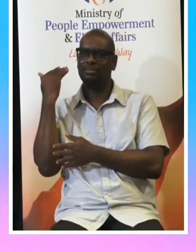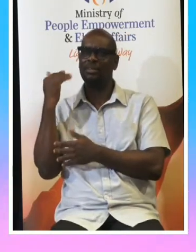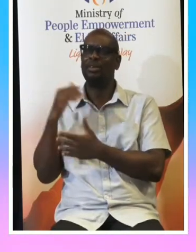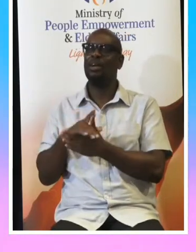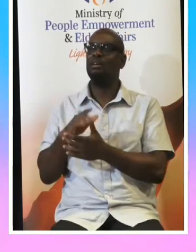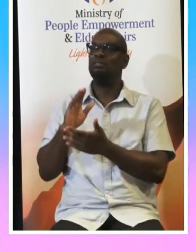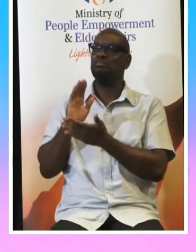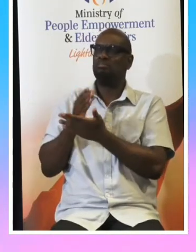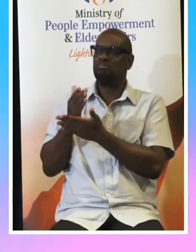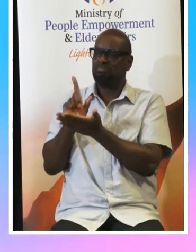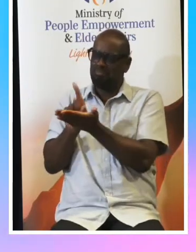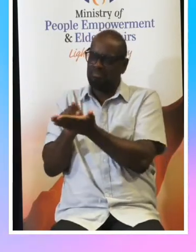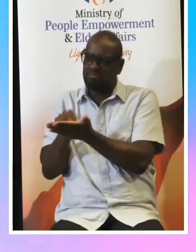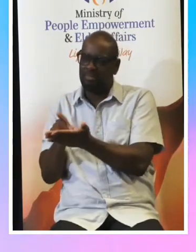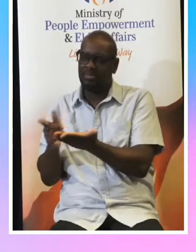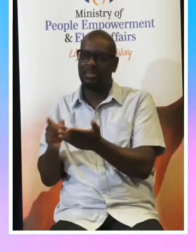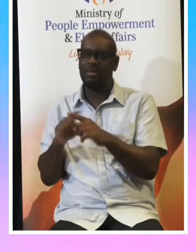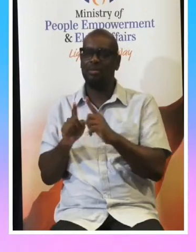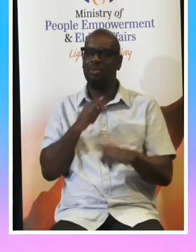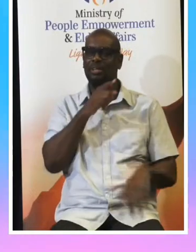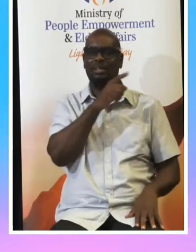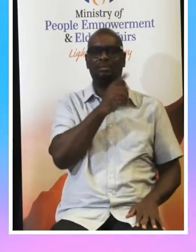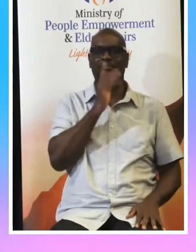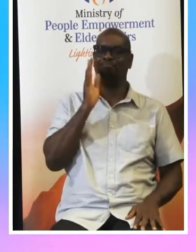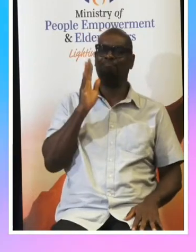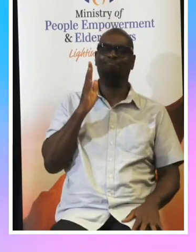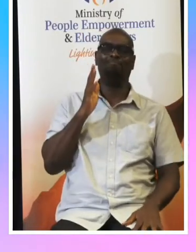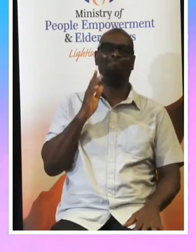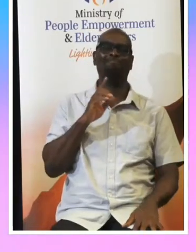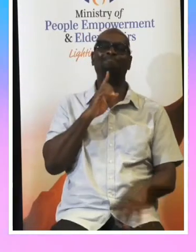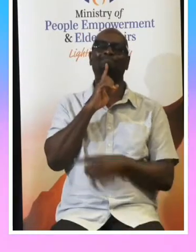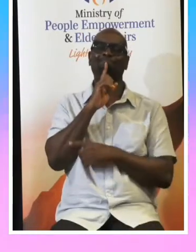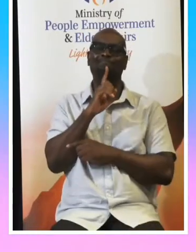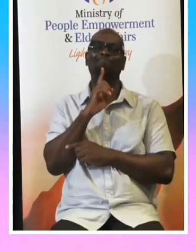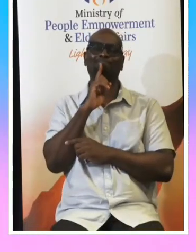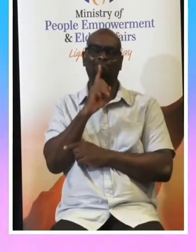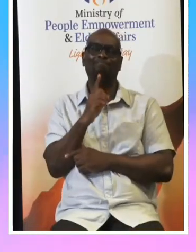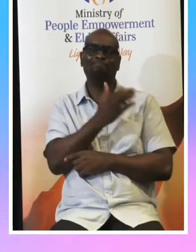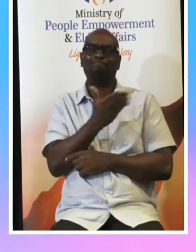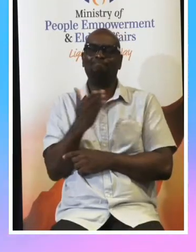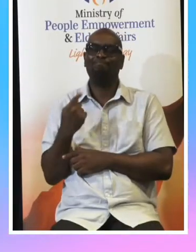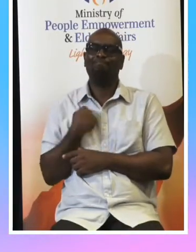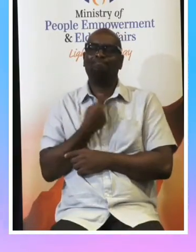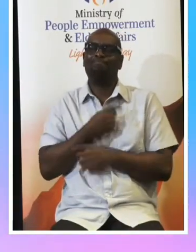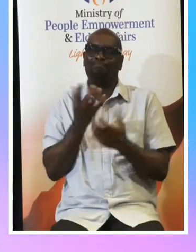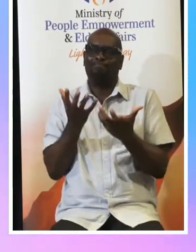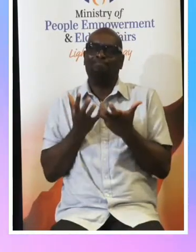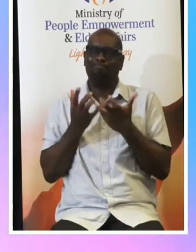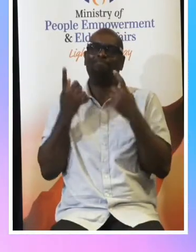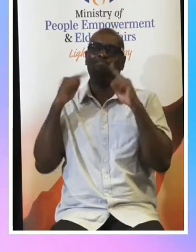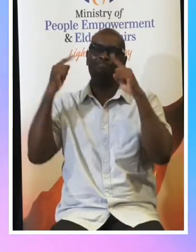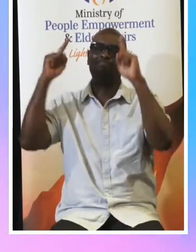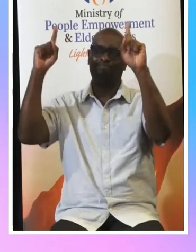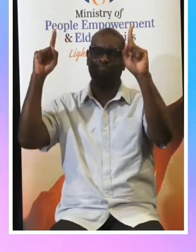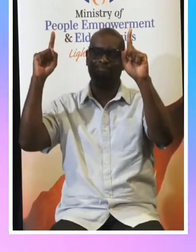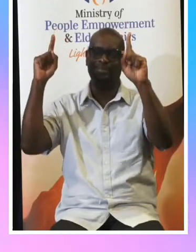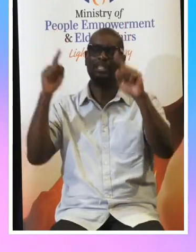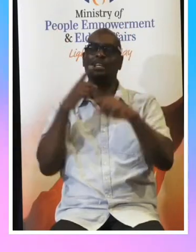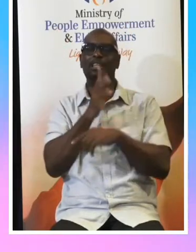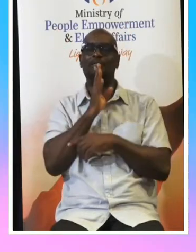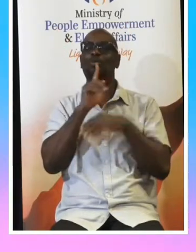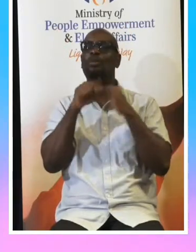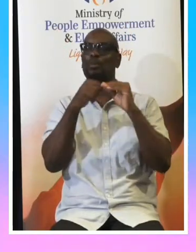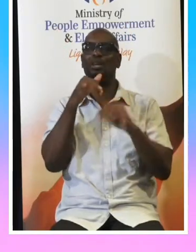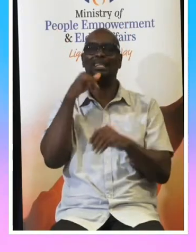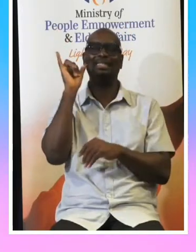Practical, everything that we are looking to achieve, he spoke about yesterday. You